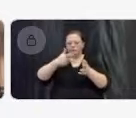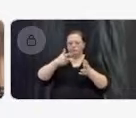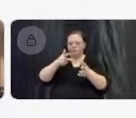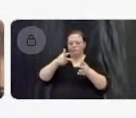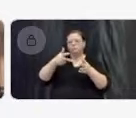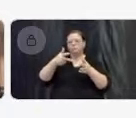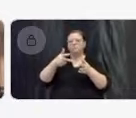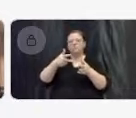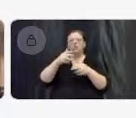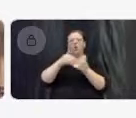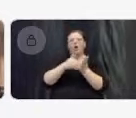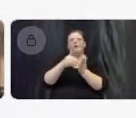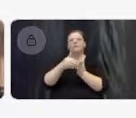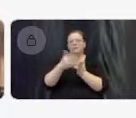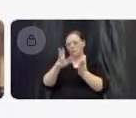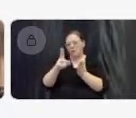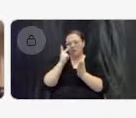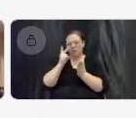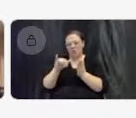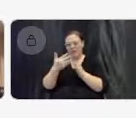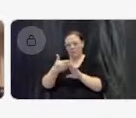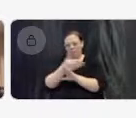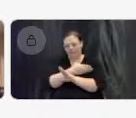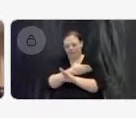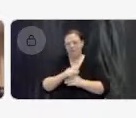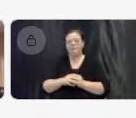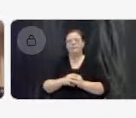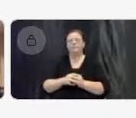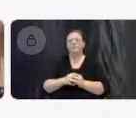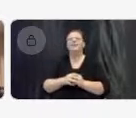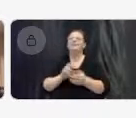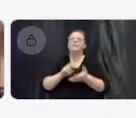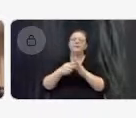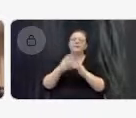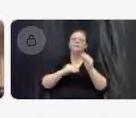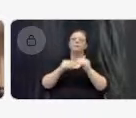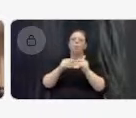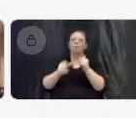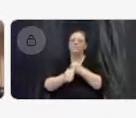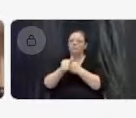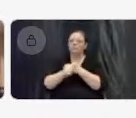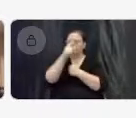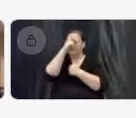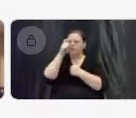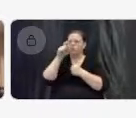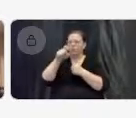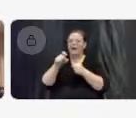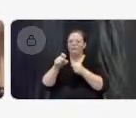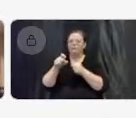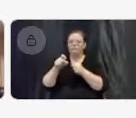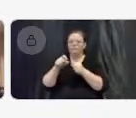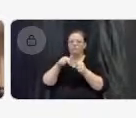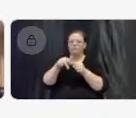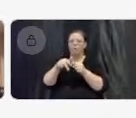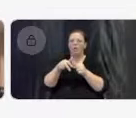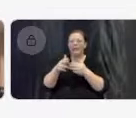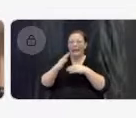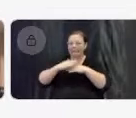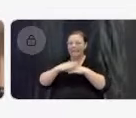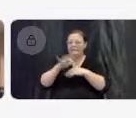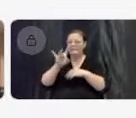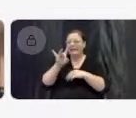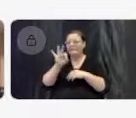corner often, which you saw previously, making it more dangerous because you must walk at least 8 feet